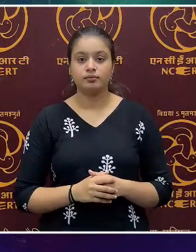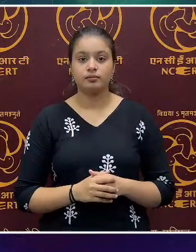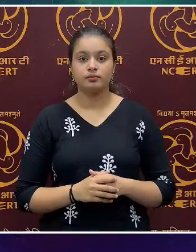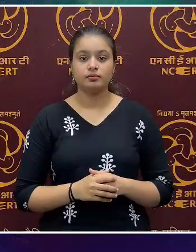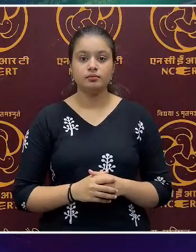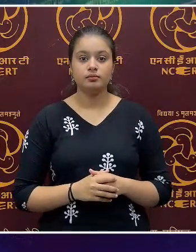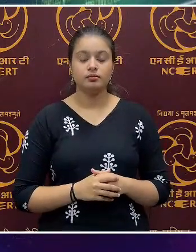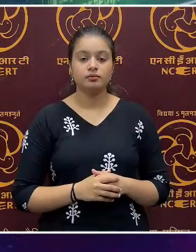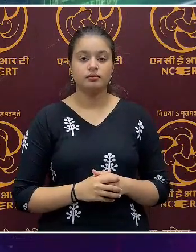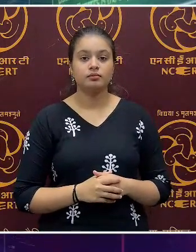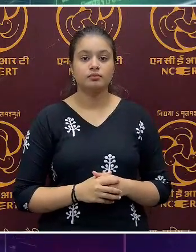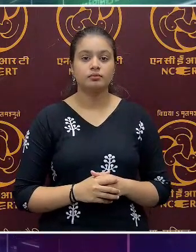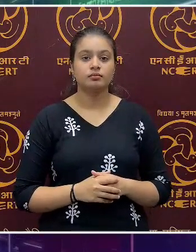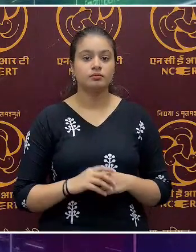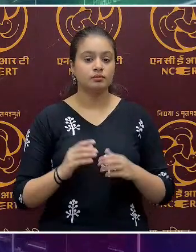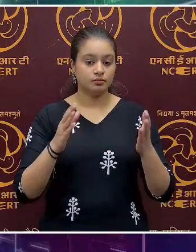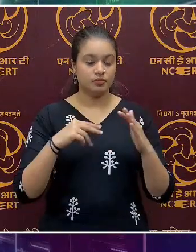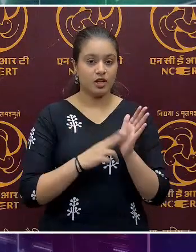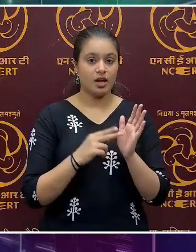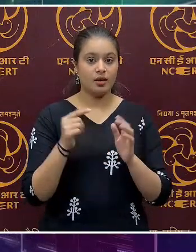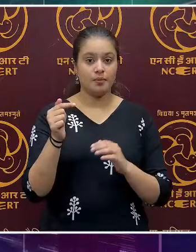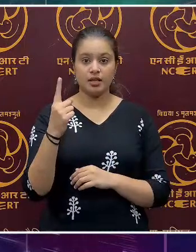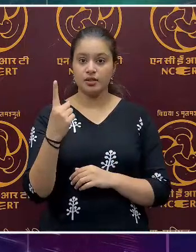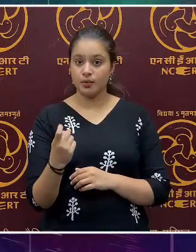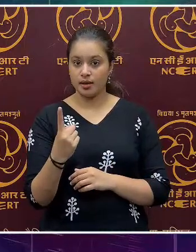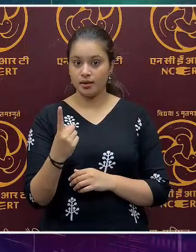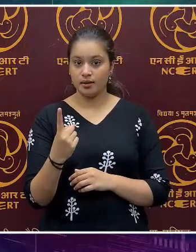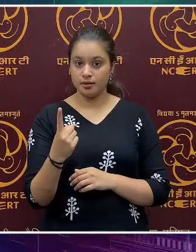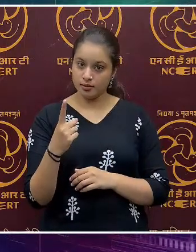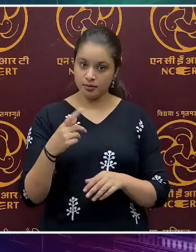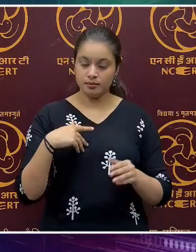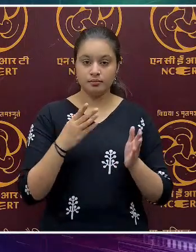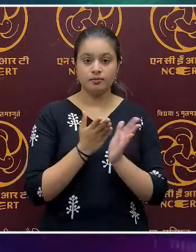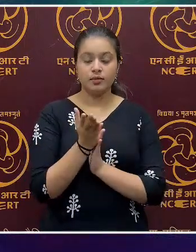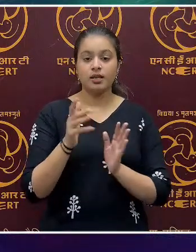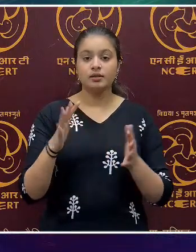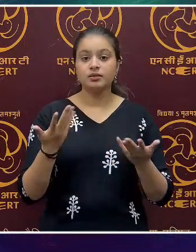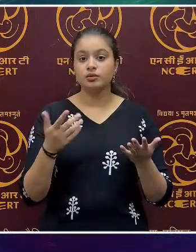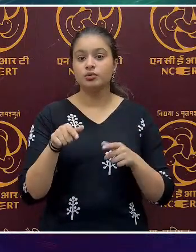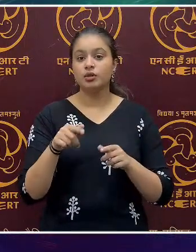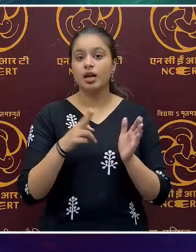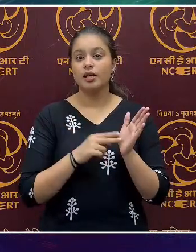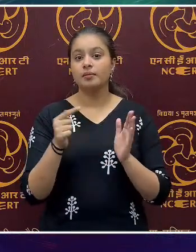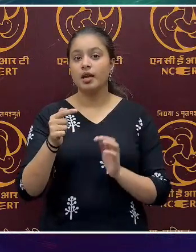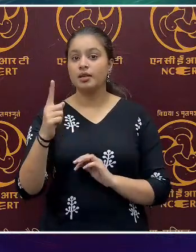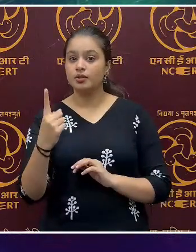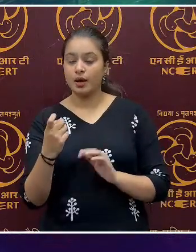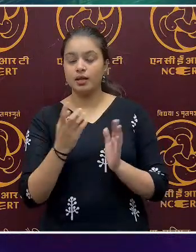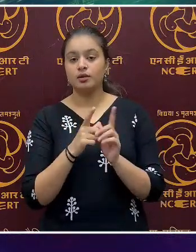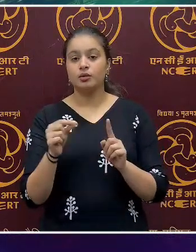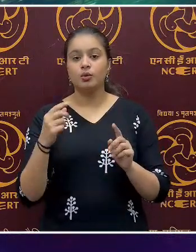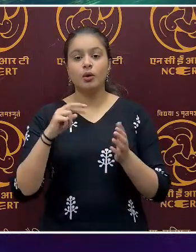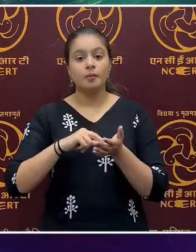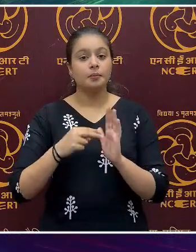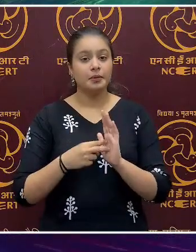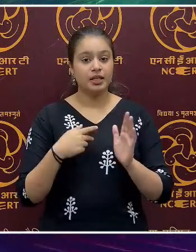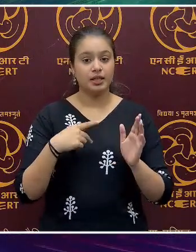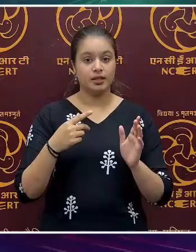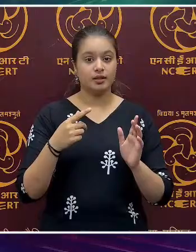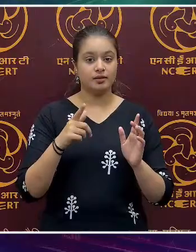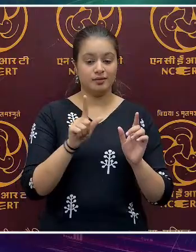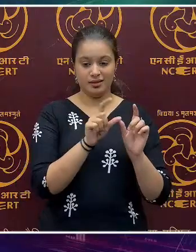After that, it will n-1 that I told you, it will passes. The passes will go to till n-1. It means the length minus